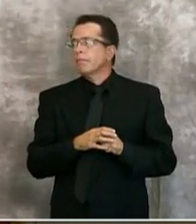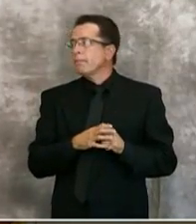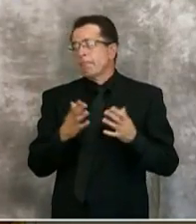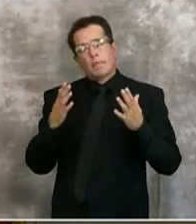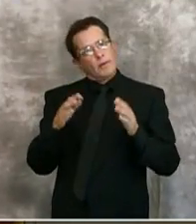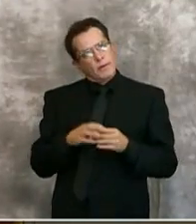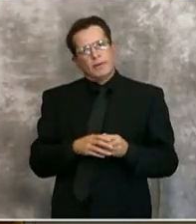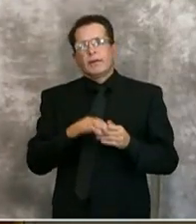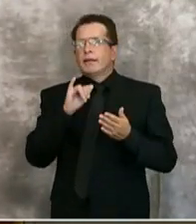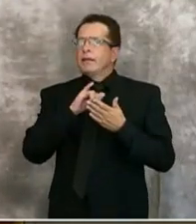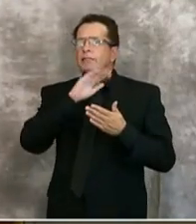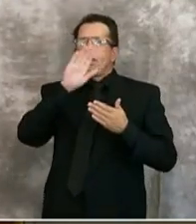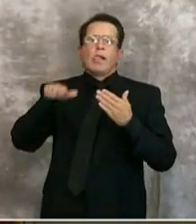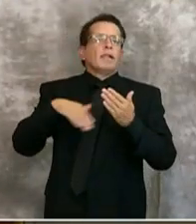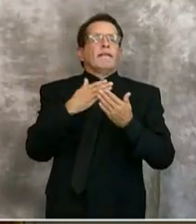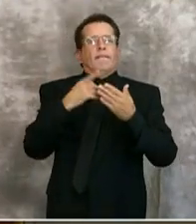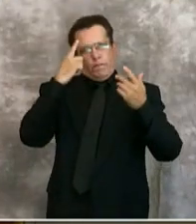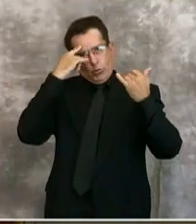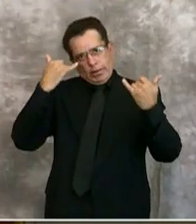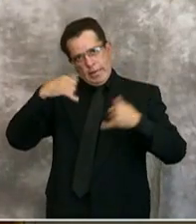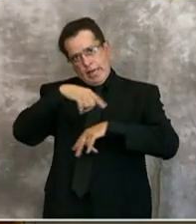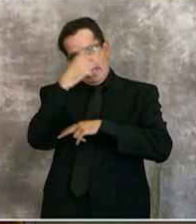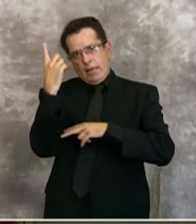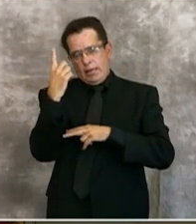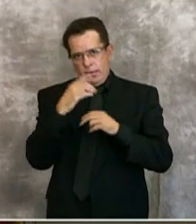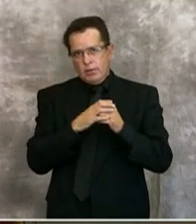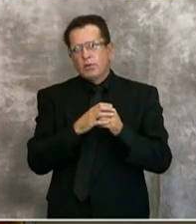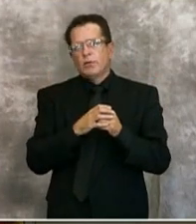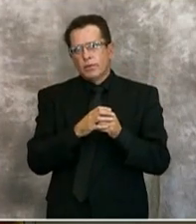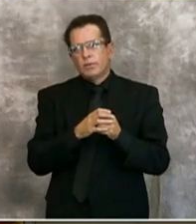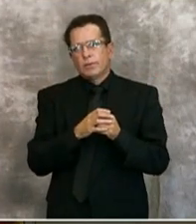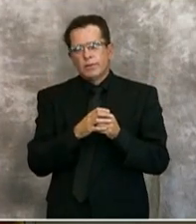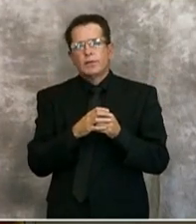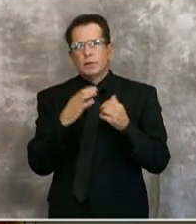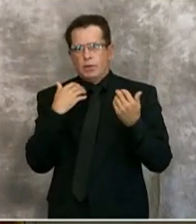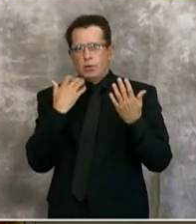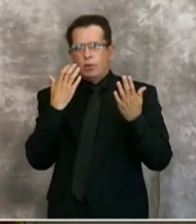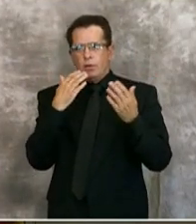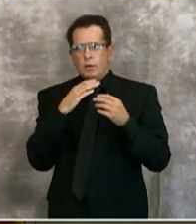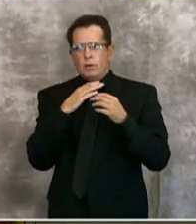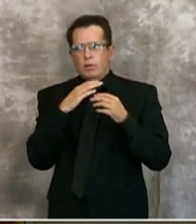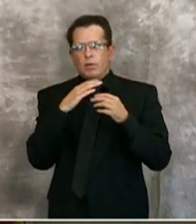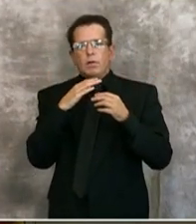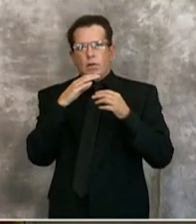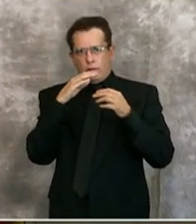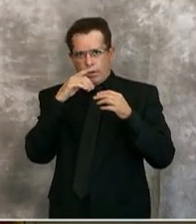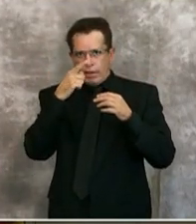Well, that completes our questions for today. We would remind everybody that is going to